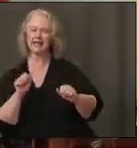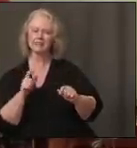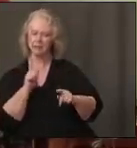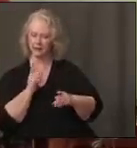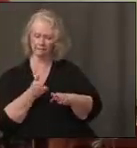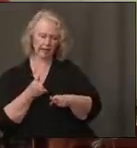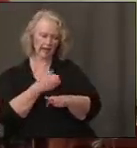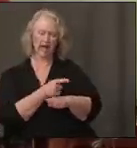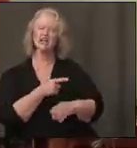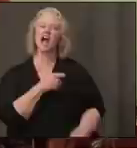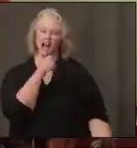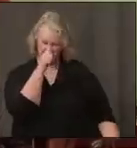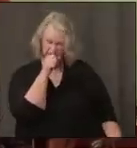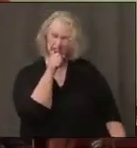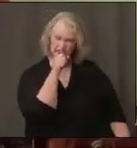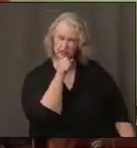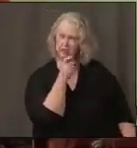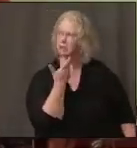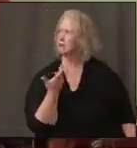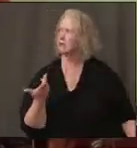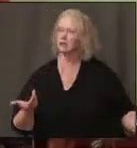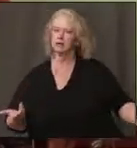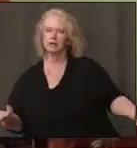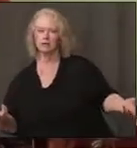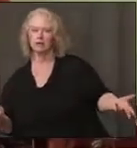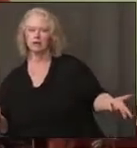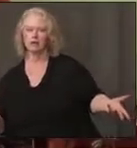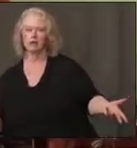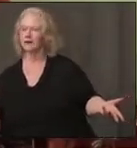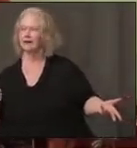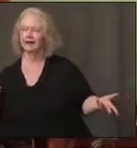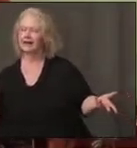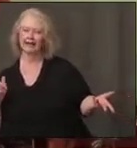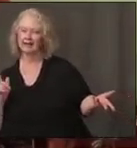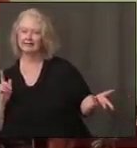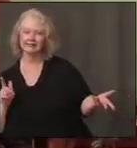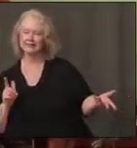air handling system can be all it is, but it's not the same.